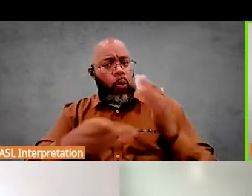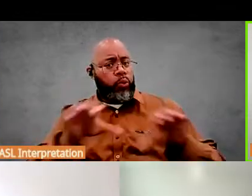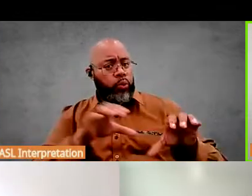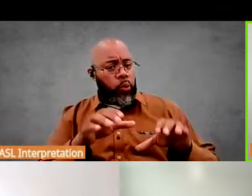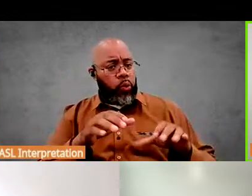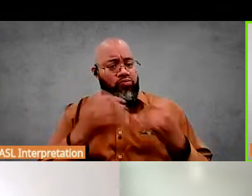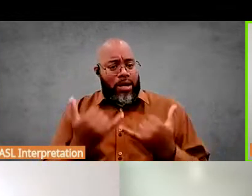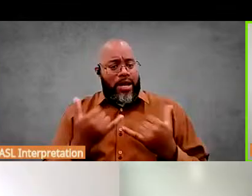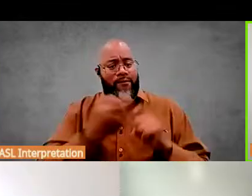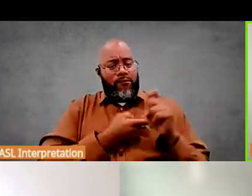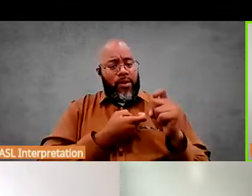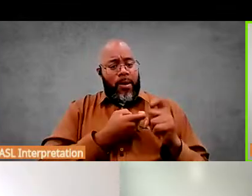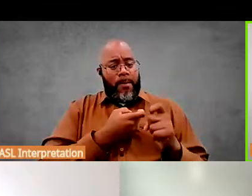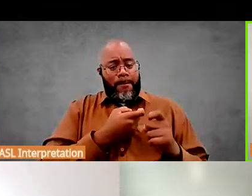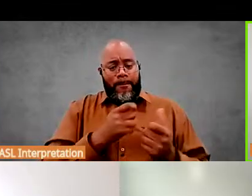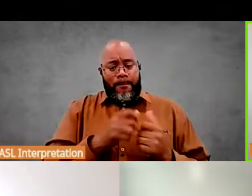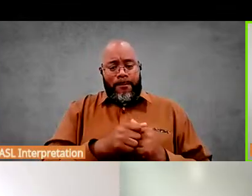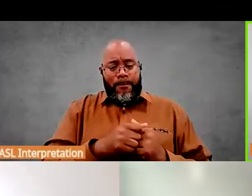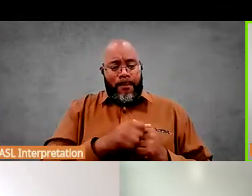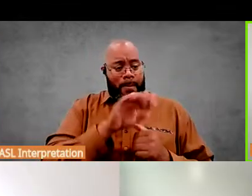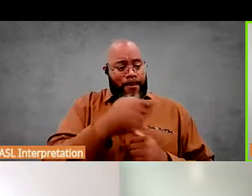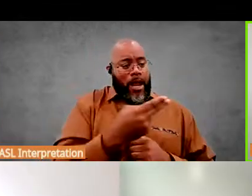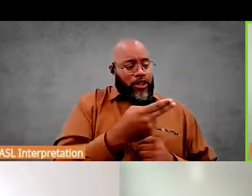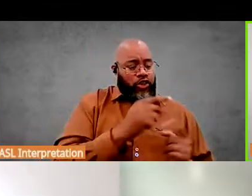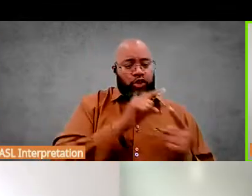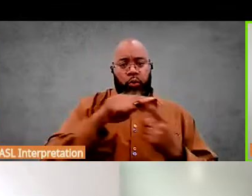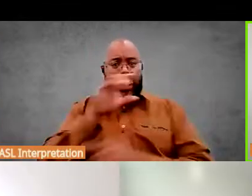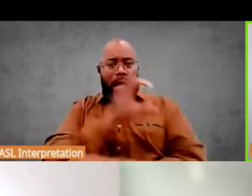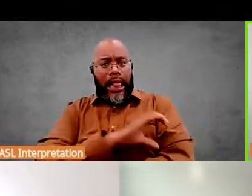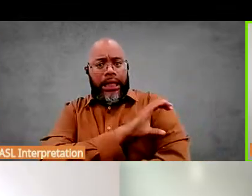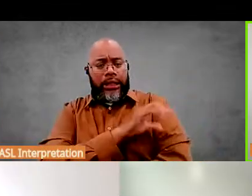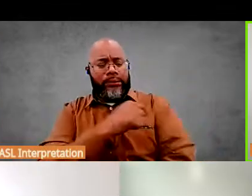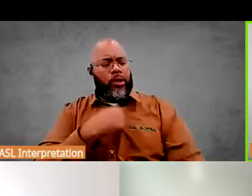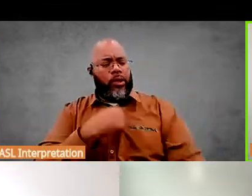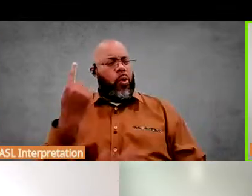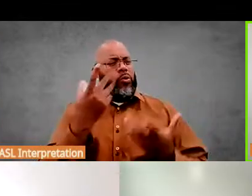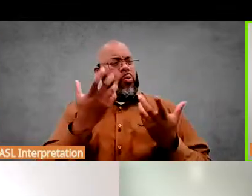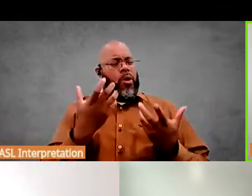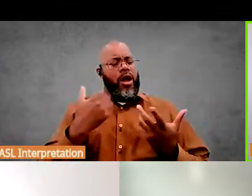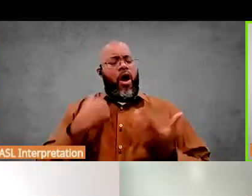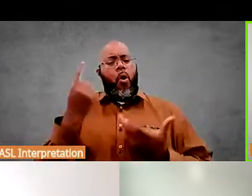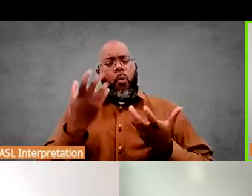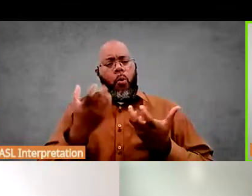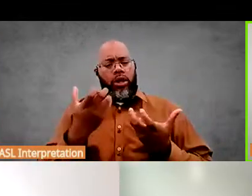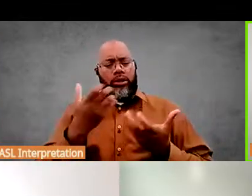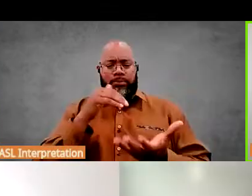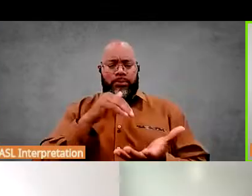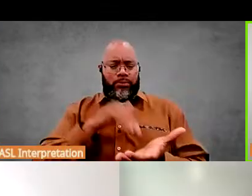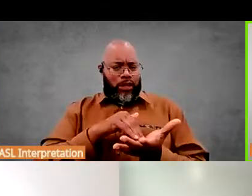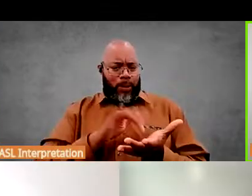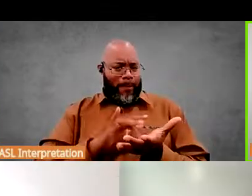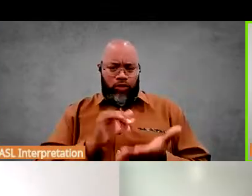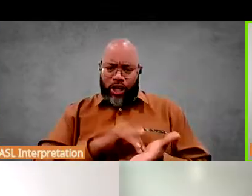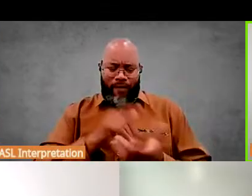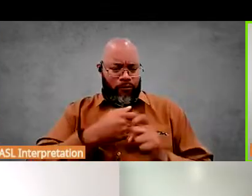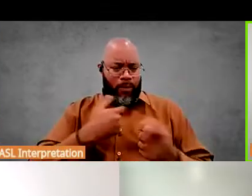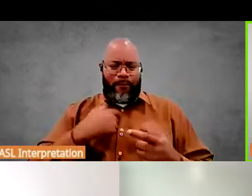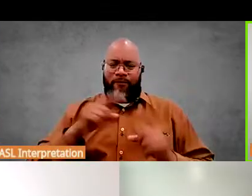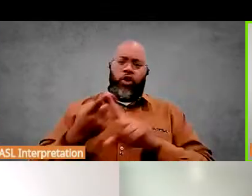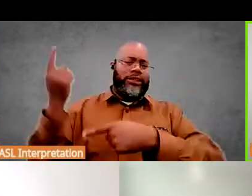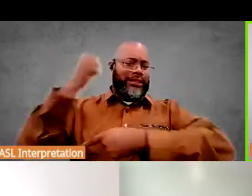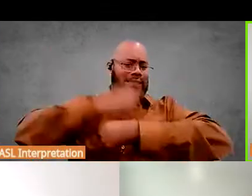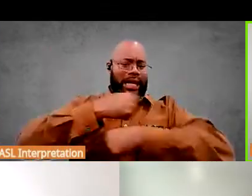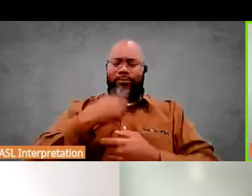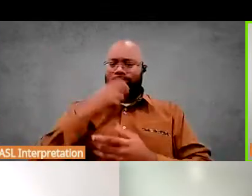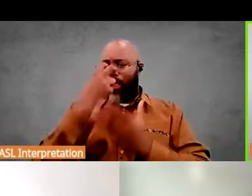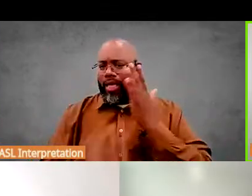now from bench side to the clinic? And me always I've always wanted to be a medical doctor from day one. I fell in